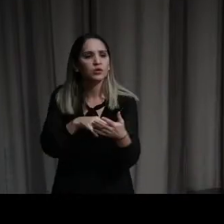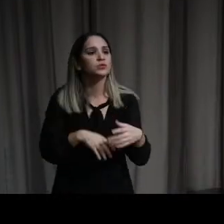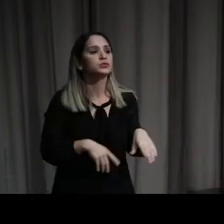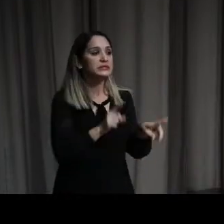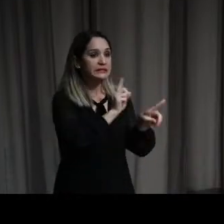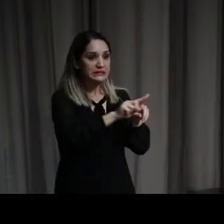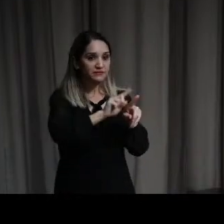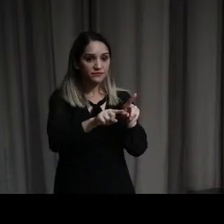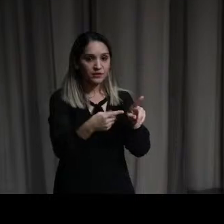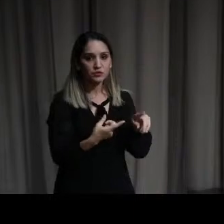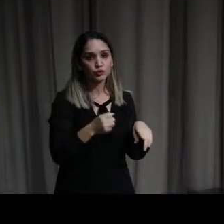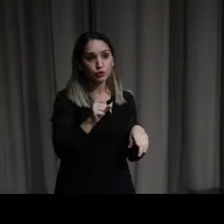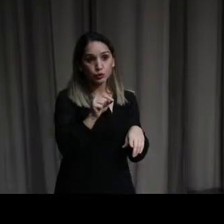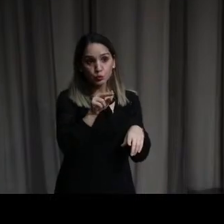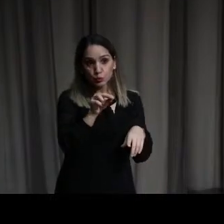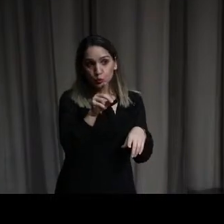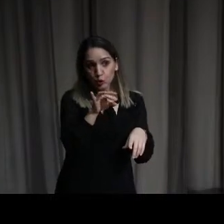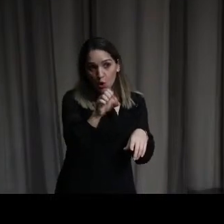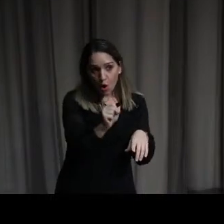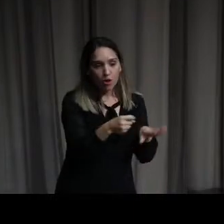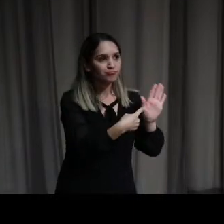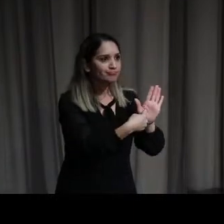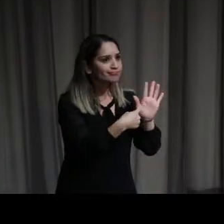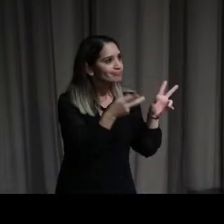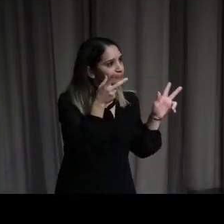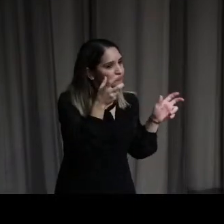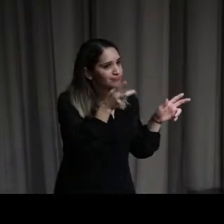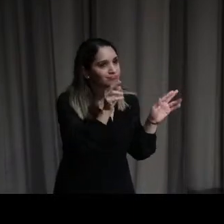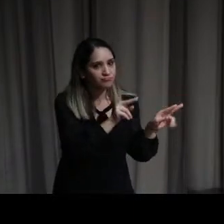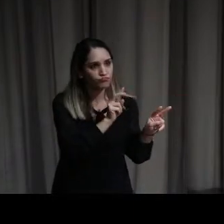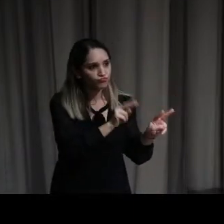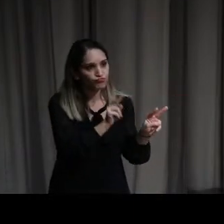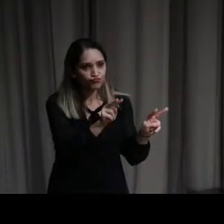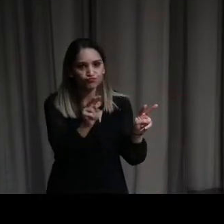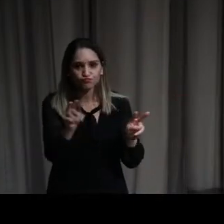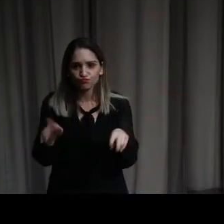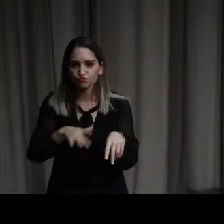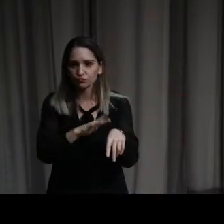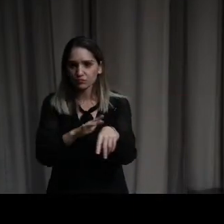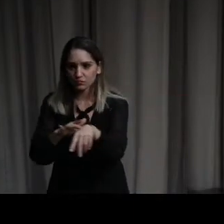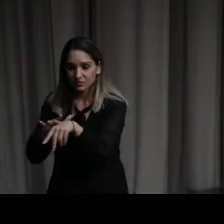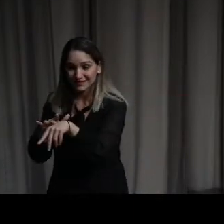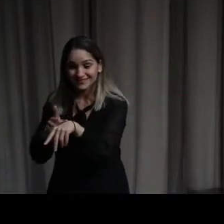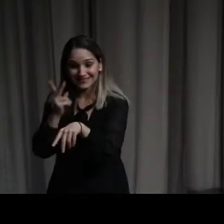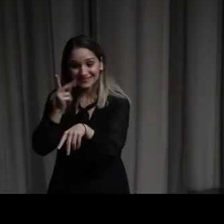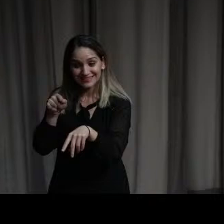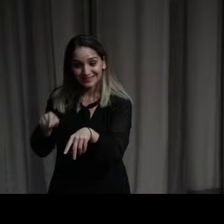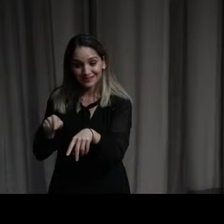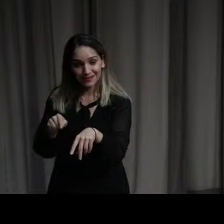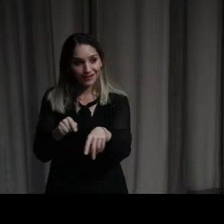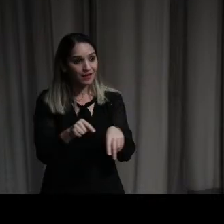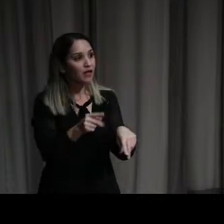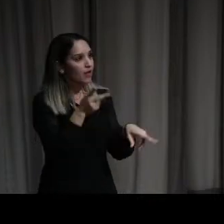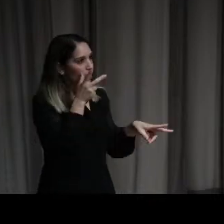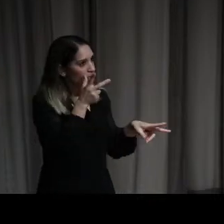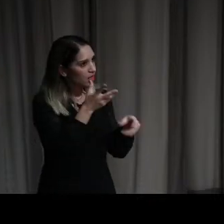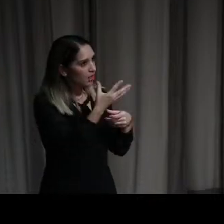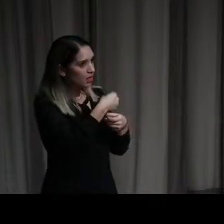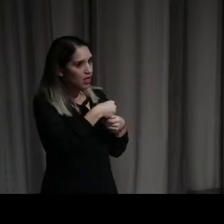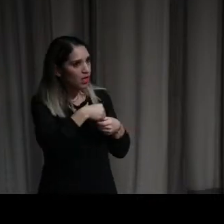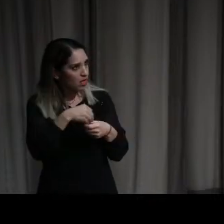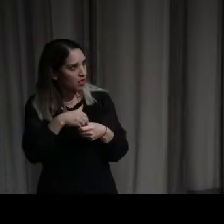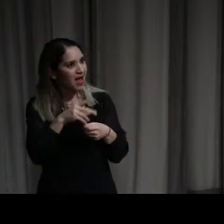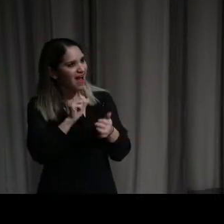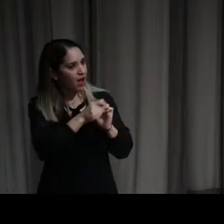studio and Motherwell, and he would see how they were painting, and he has a letter which